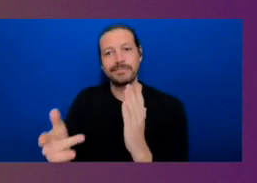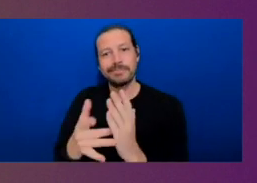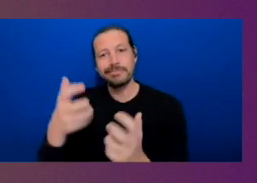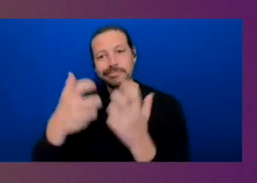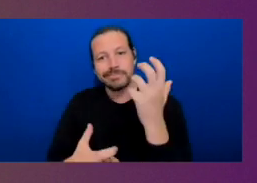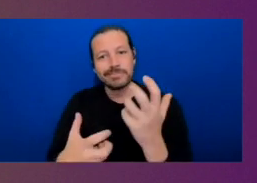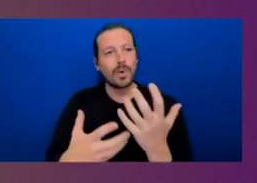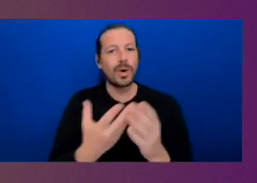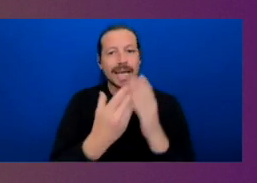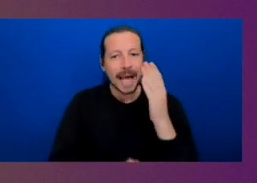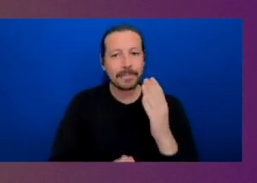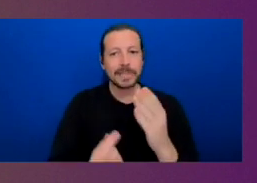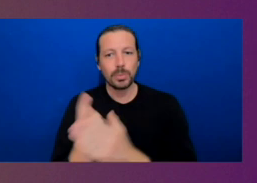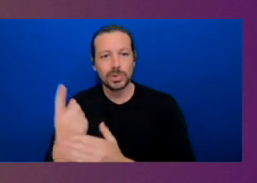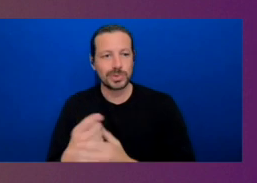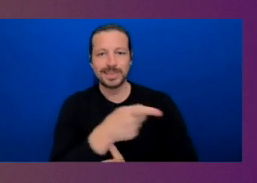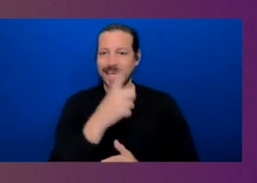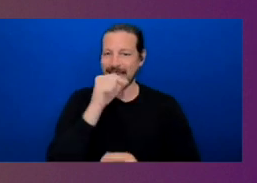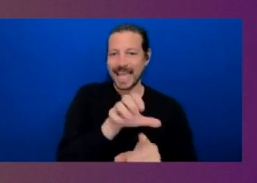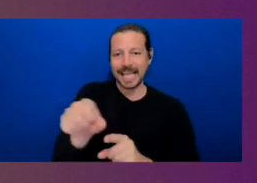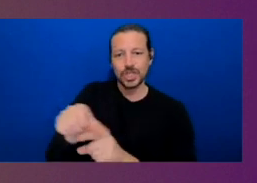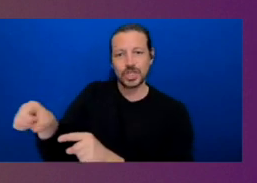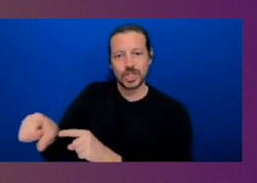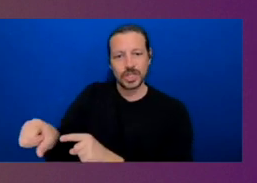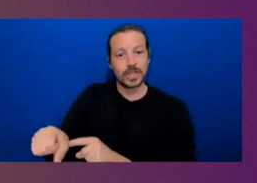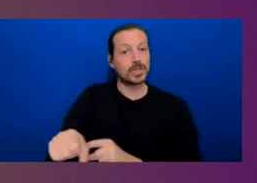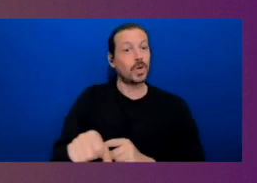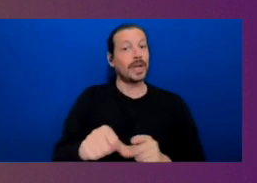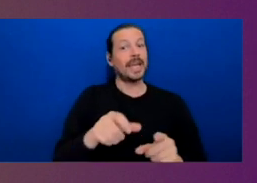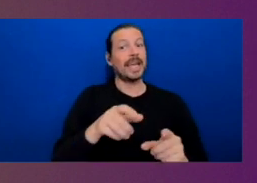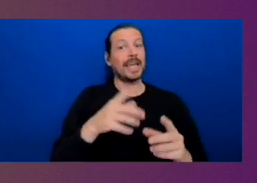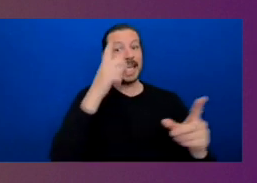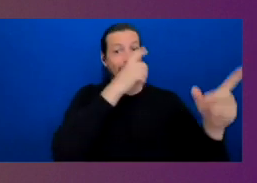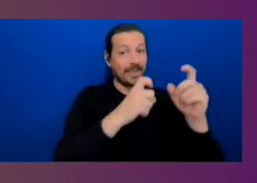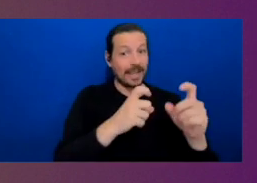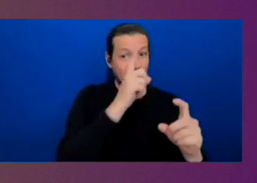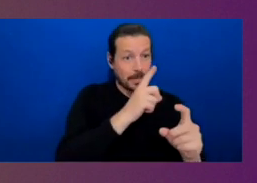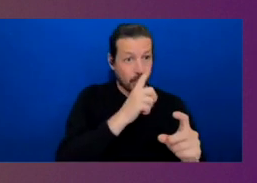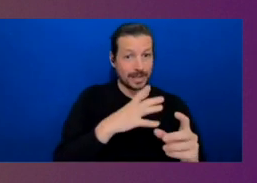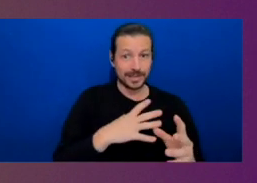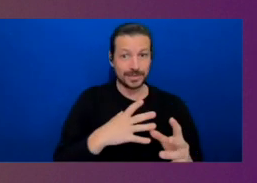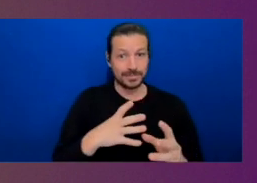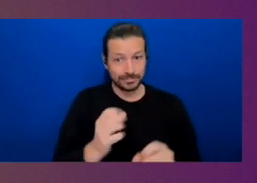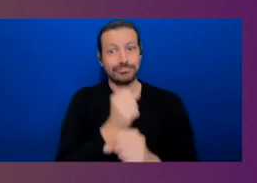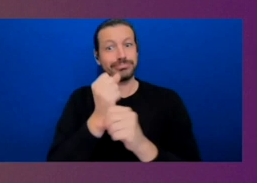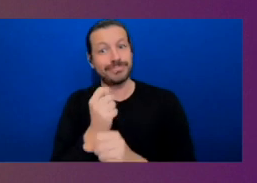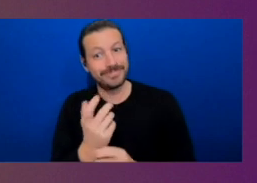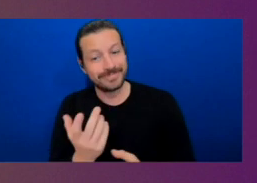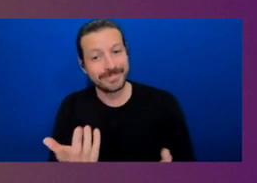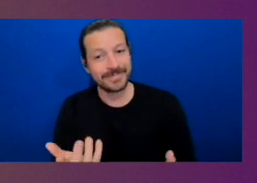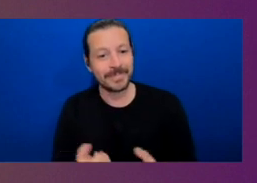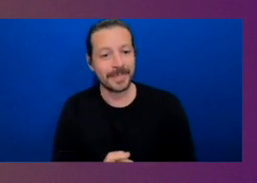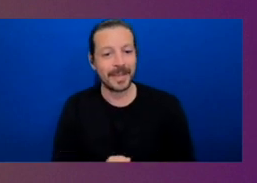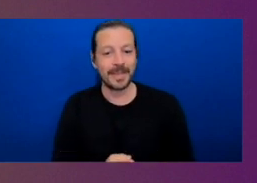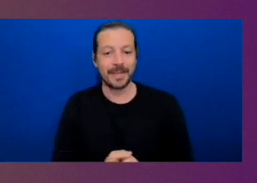spaces are. It's turning the innovative into innovators. It's turning creative into creators, and allowing that